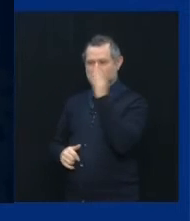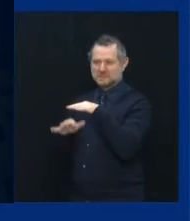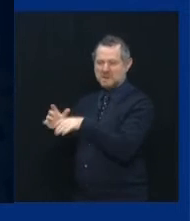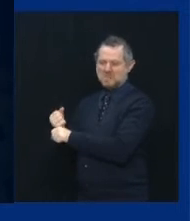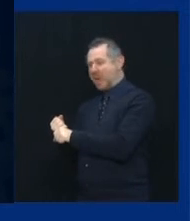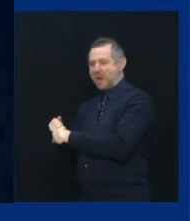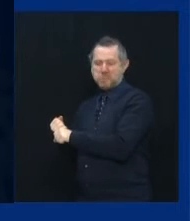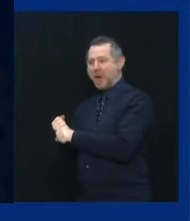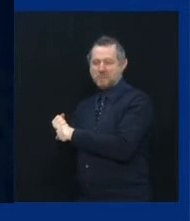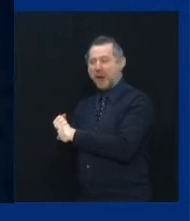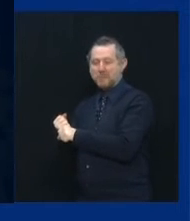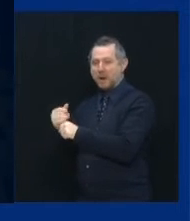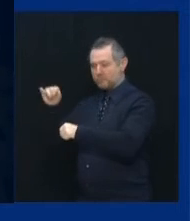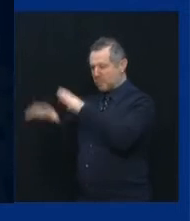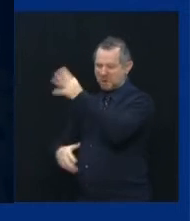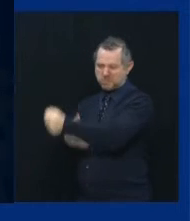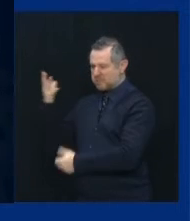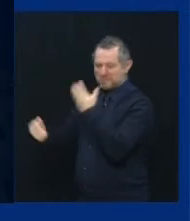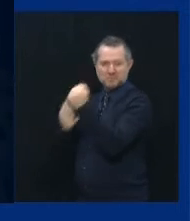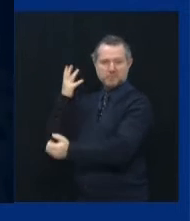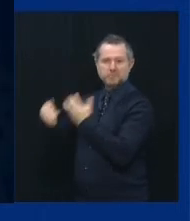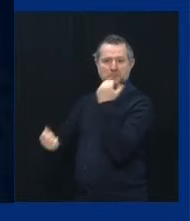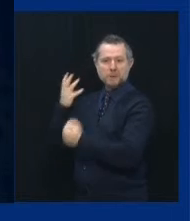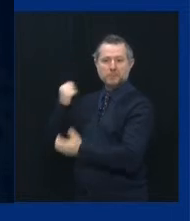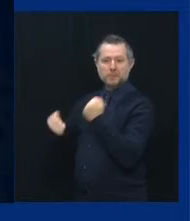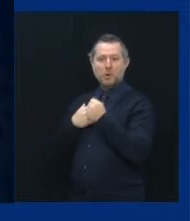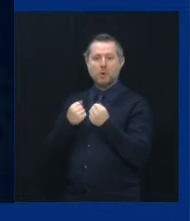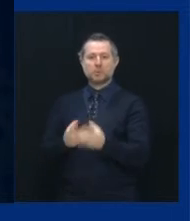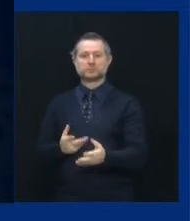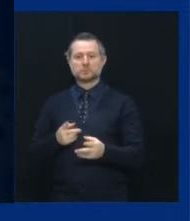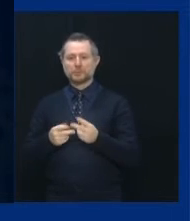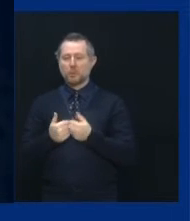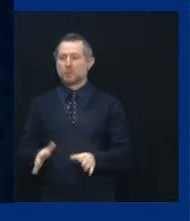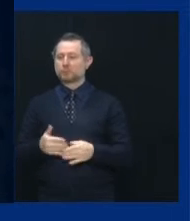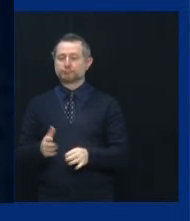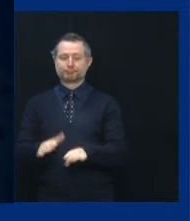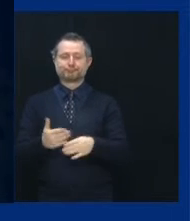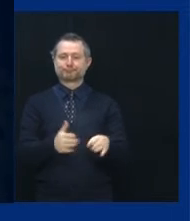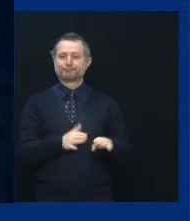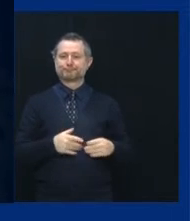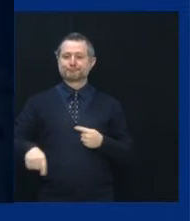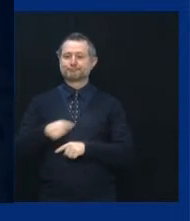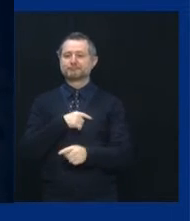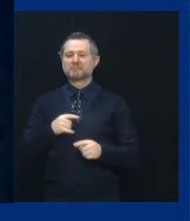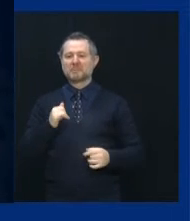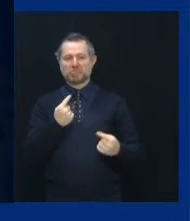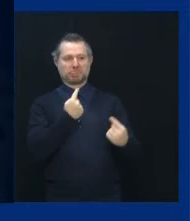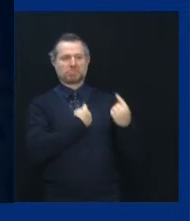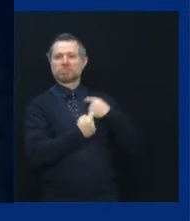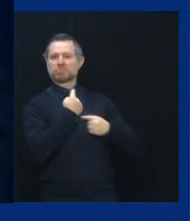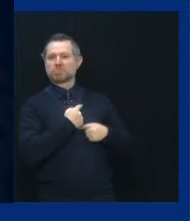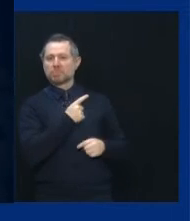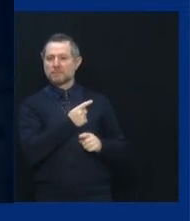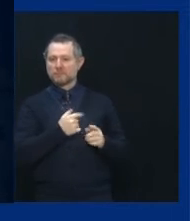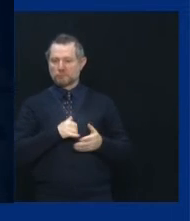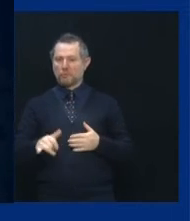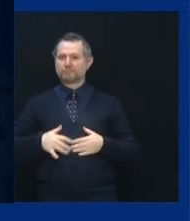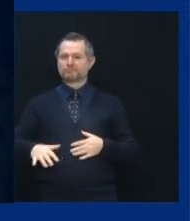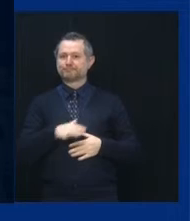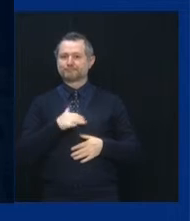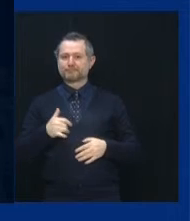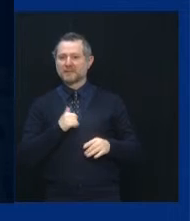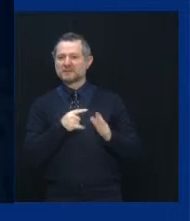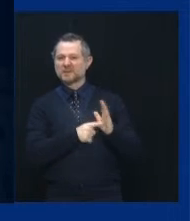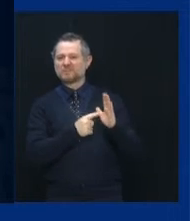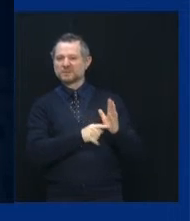divisions in this country by using New York as an example. And they've had not